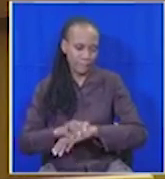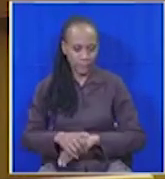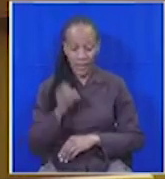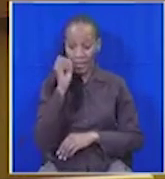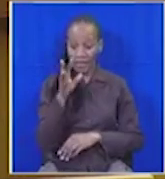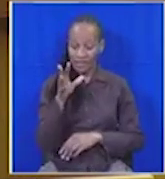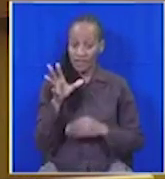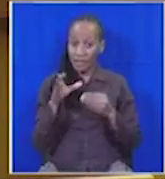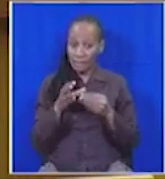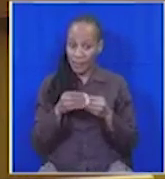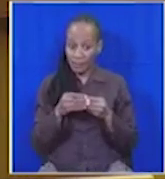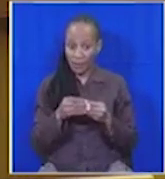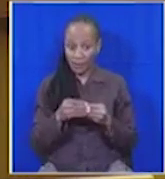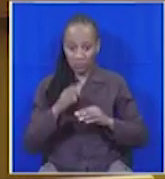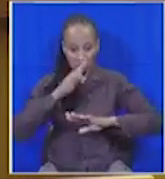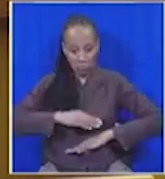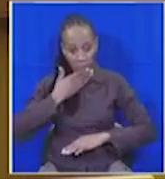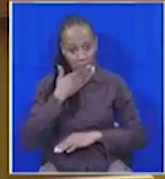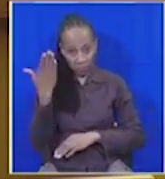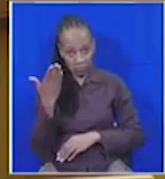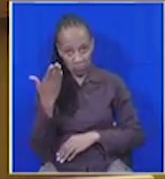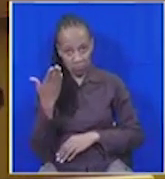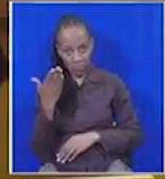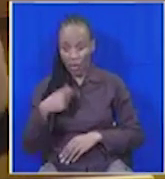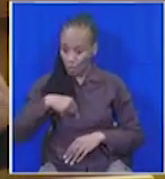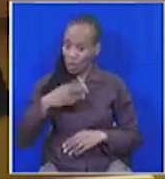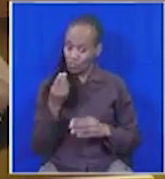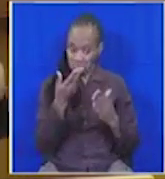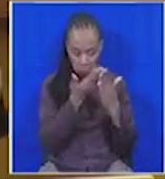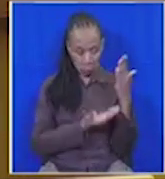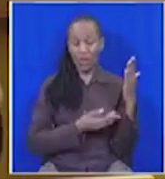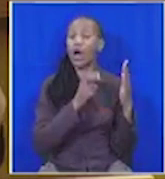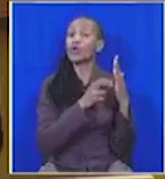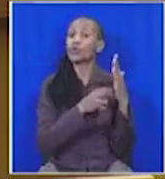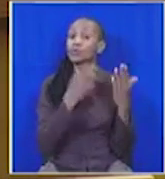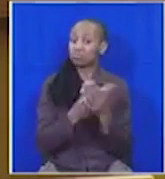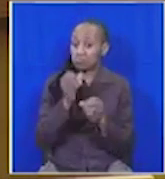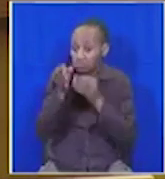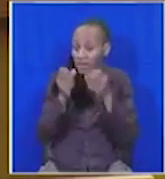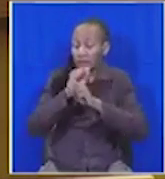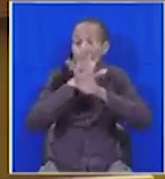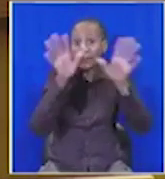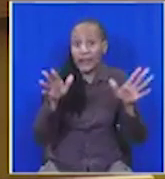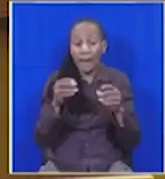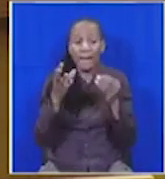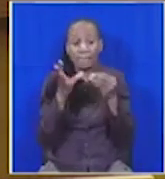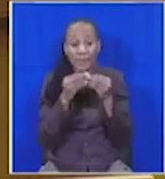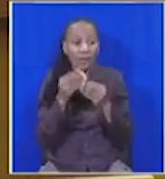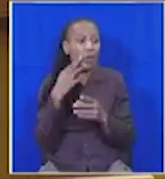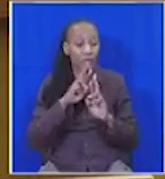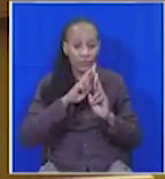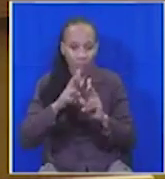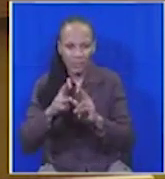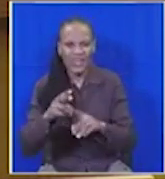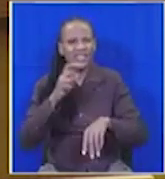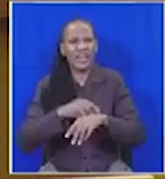are dissatisfied, we have the very clear rules on how long members of the Executive have an opportunity to answer, but there